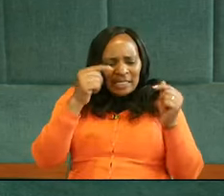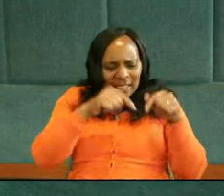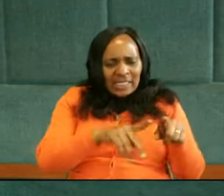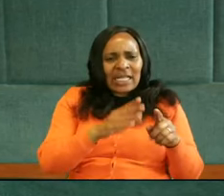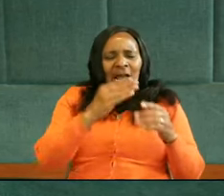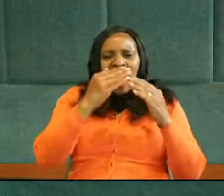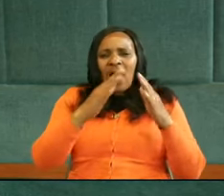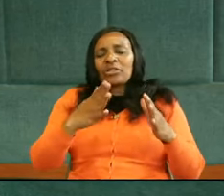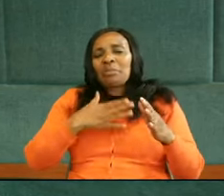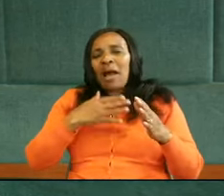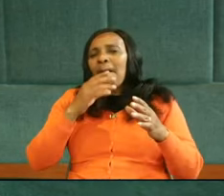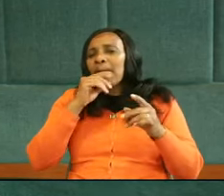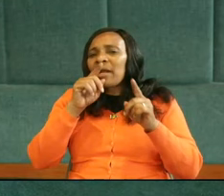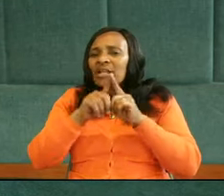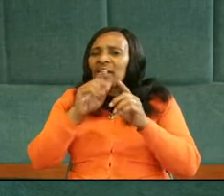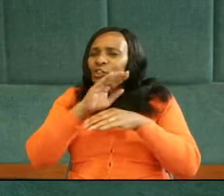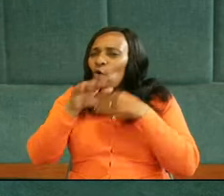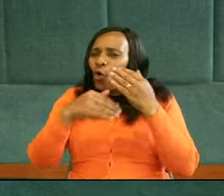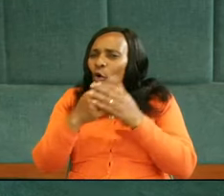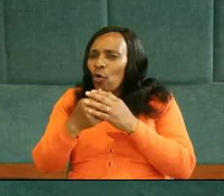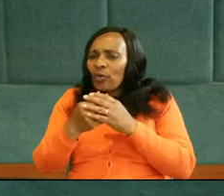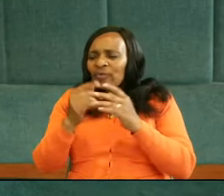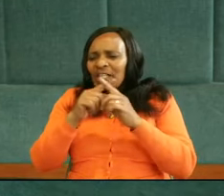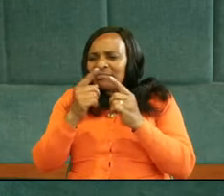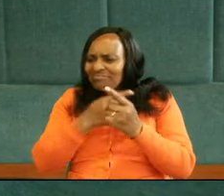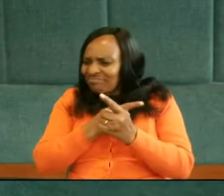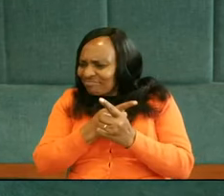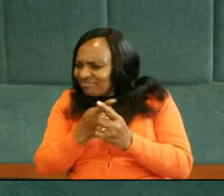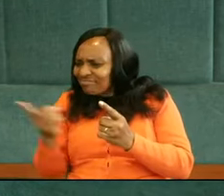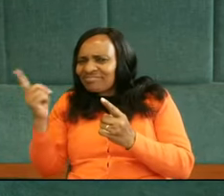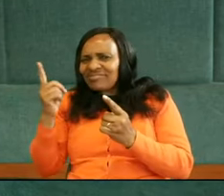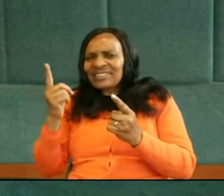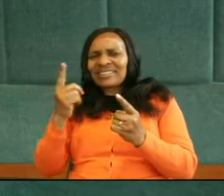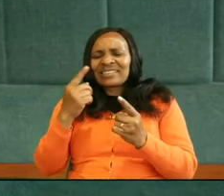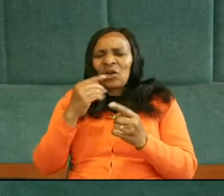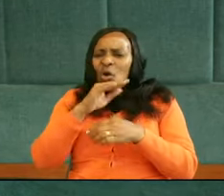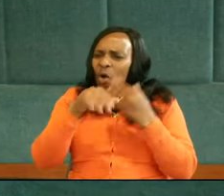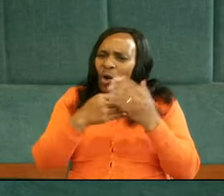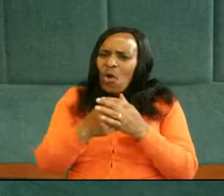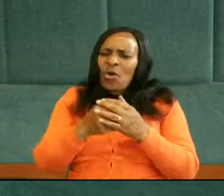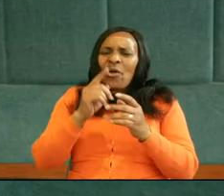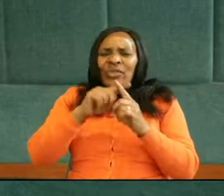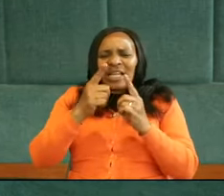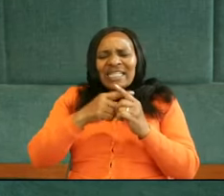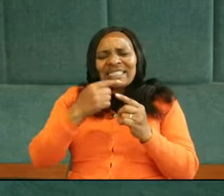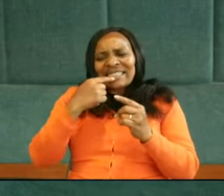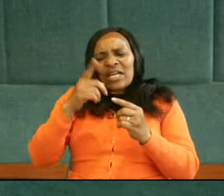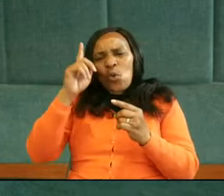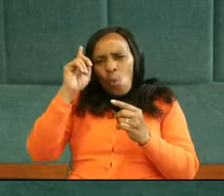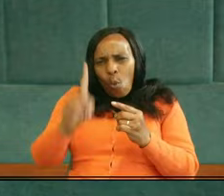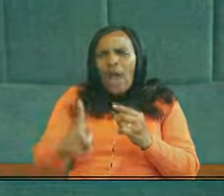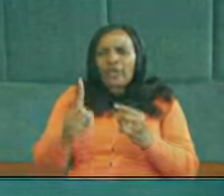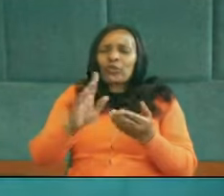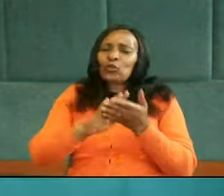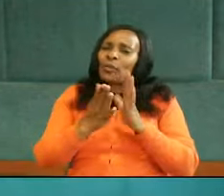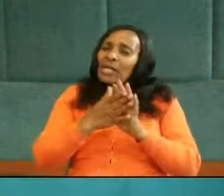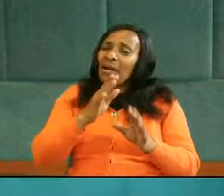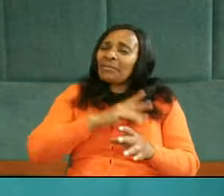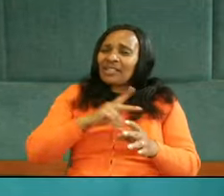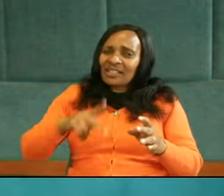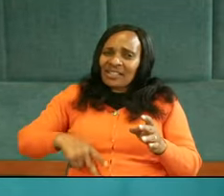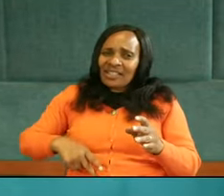my other brothers, but even though he saw them all, he said that I would be the one to become king. So I